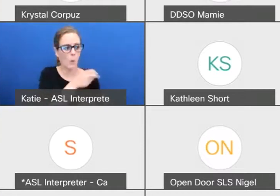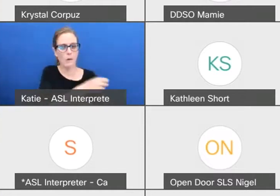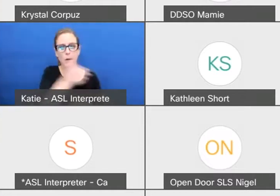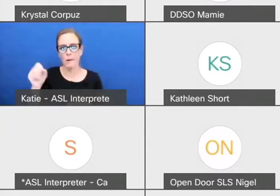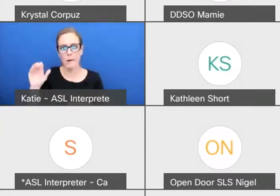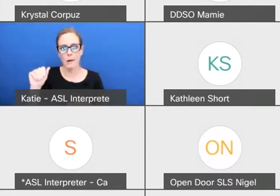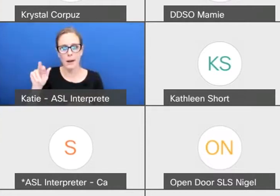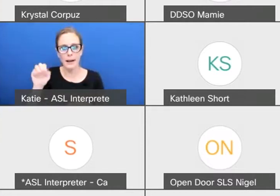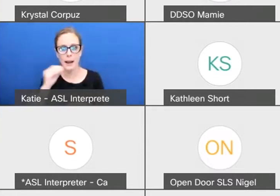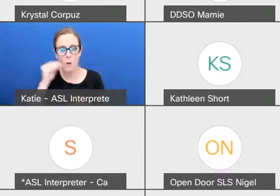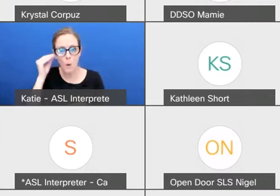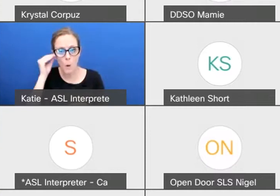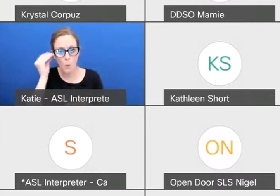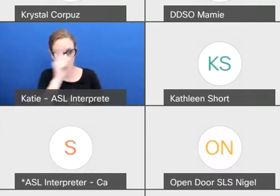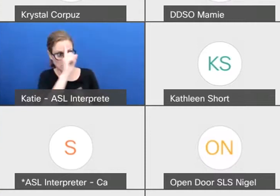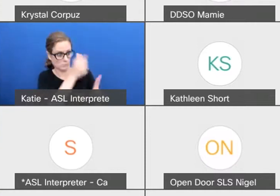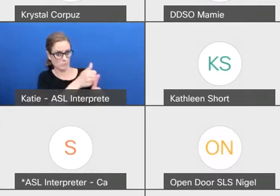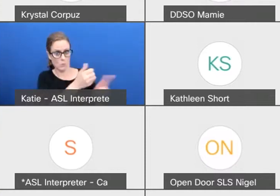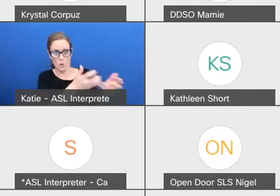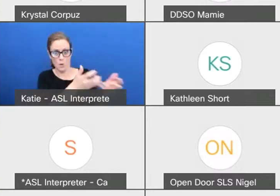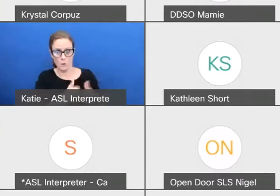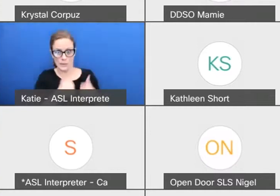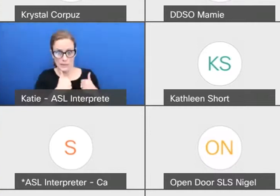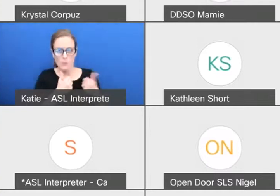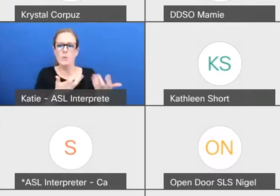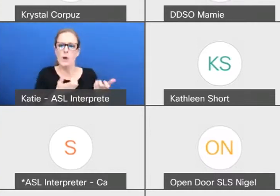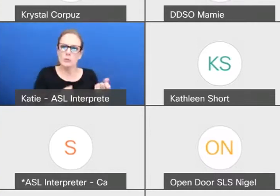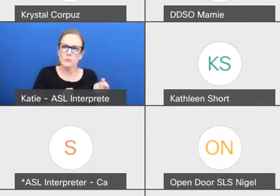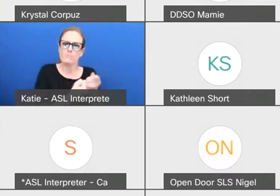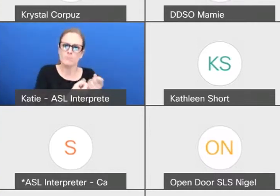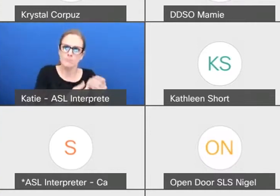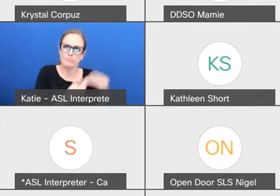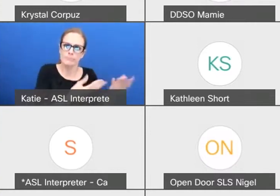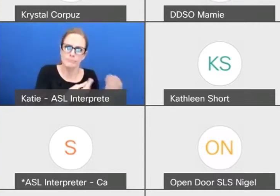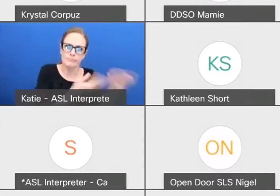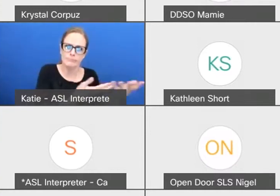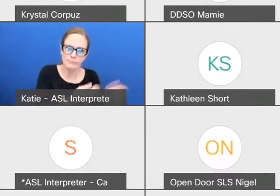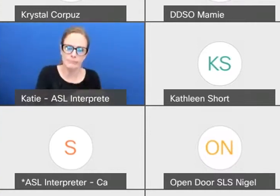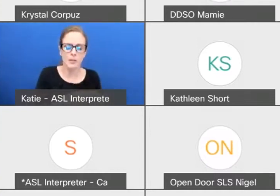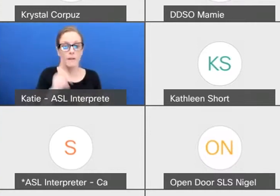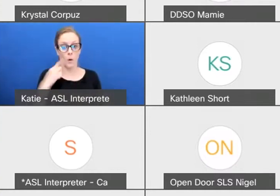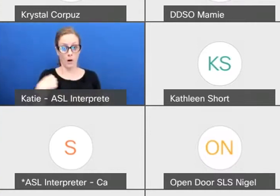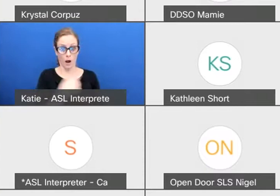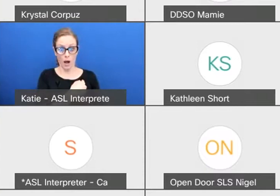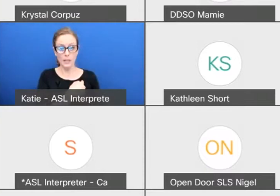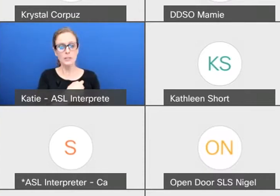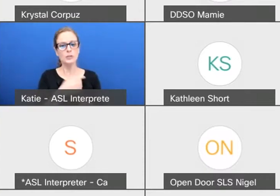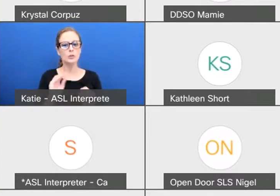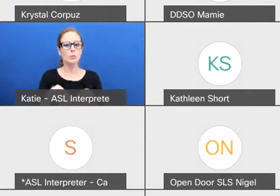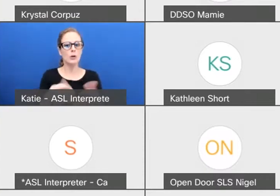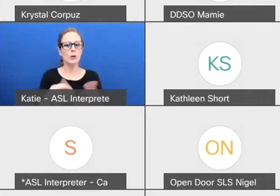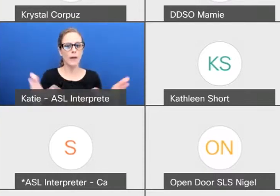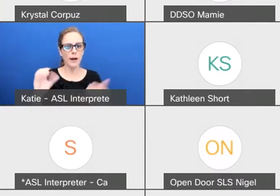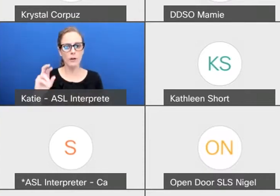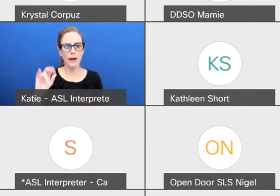want to live, we want to ensure that people have the supports to be able to thrive there. And so for us, being able to put some crisis services